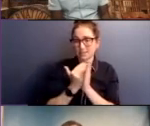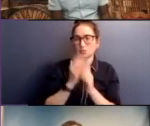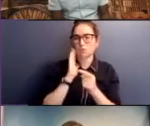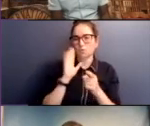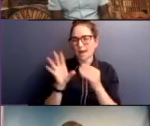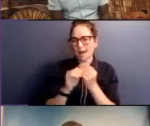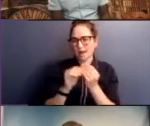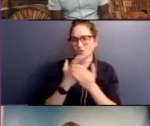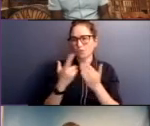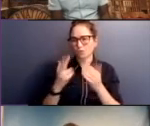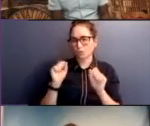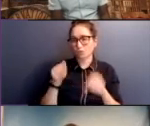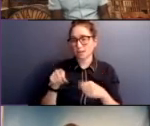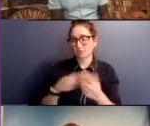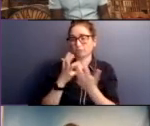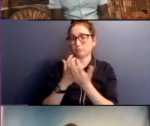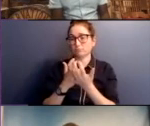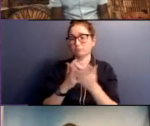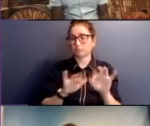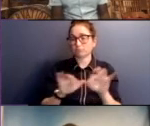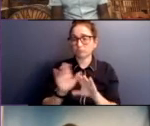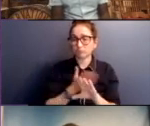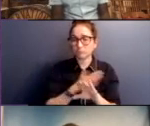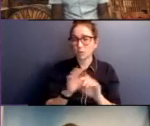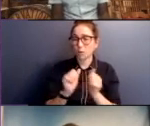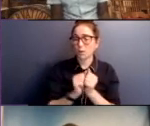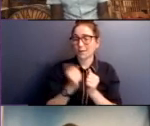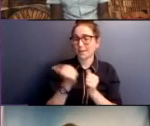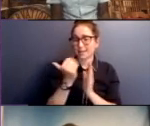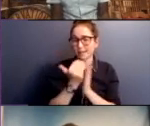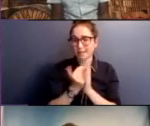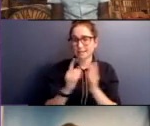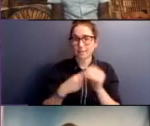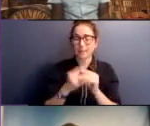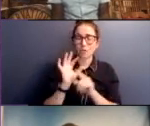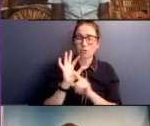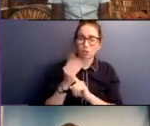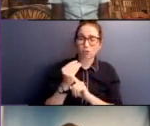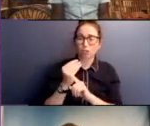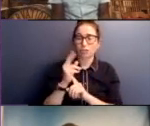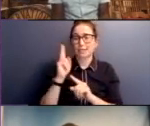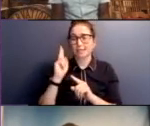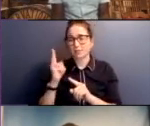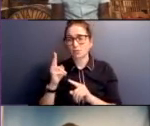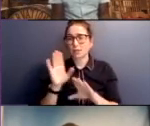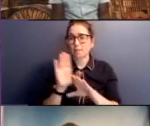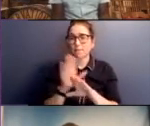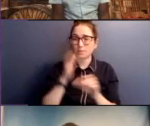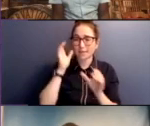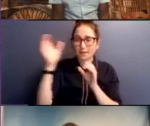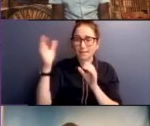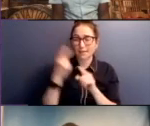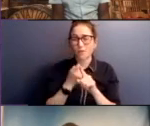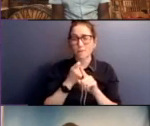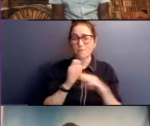so you can use adaptive instruments with any of the lessons that cover culture, history, music concepts from